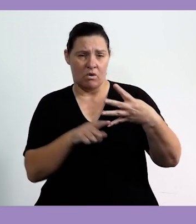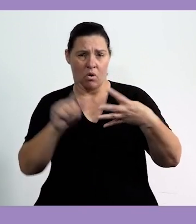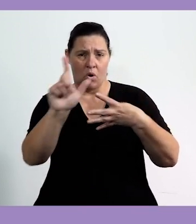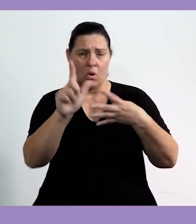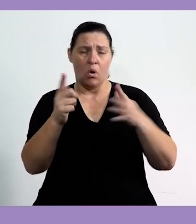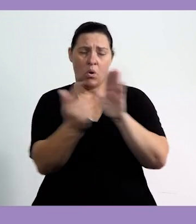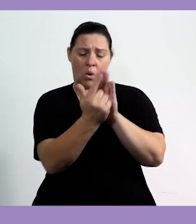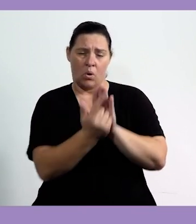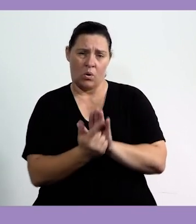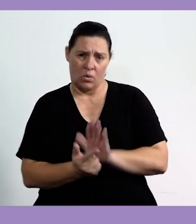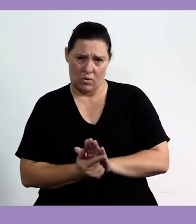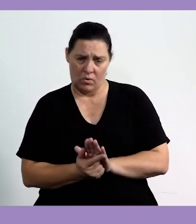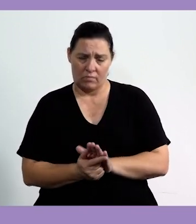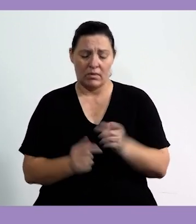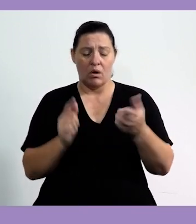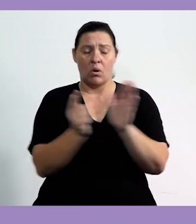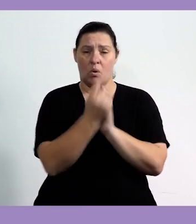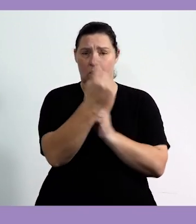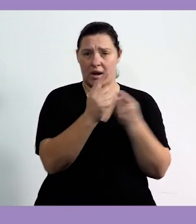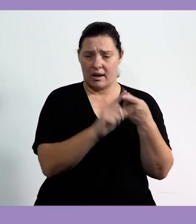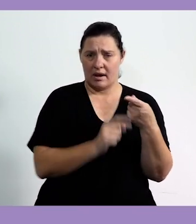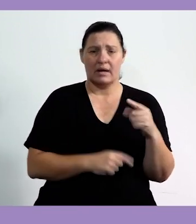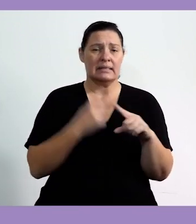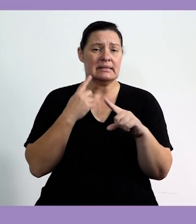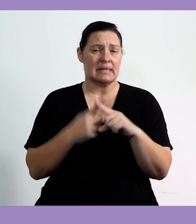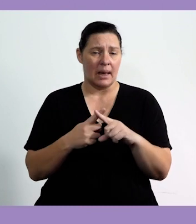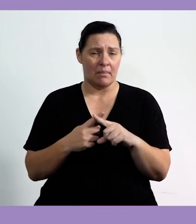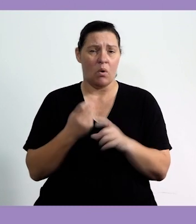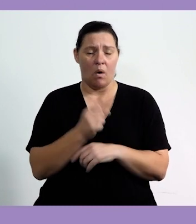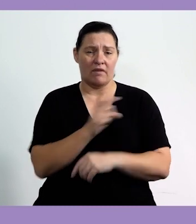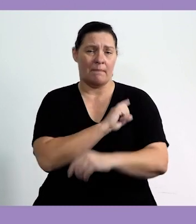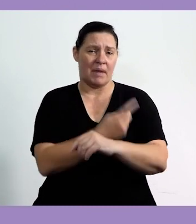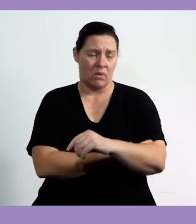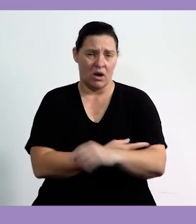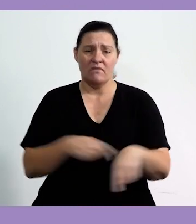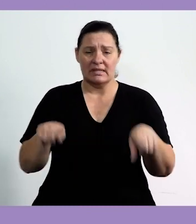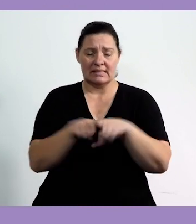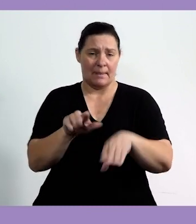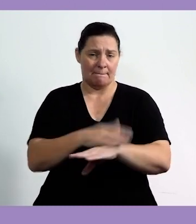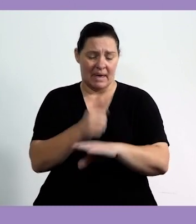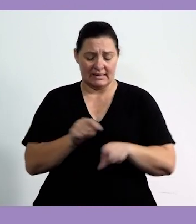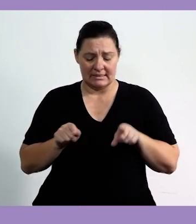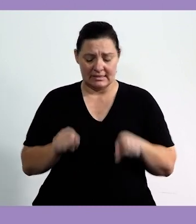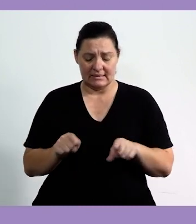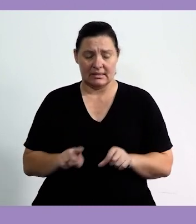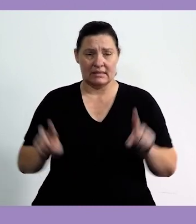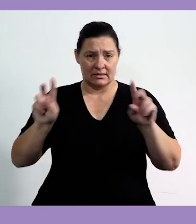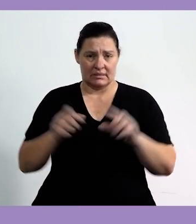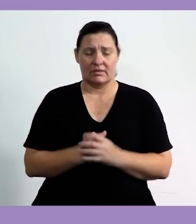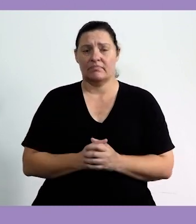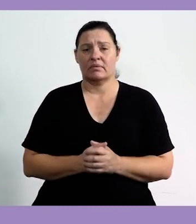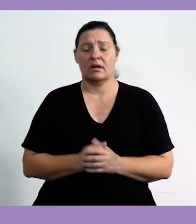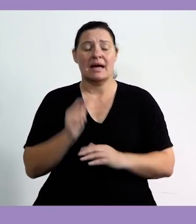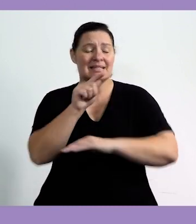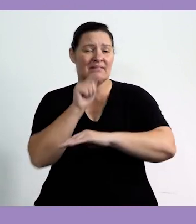4 laws of exponents. Law number 1, multiplication of powers of the same base. Law number